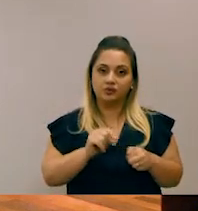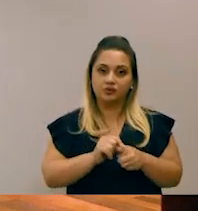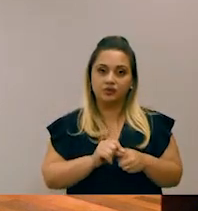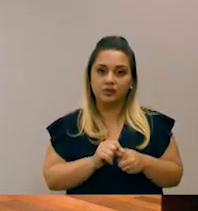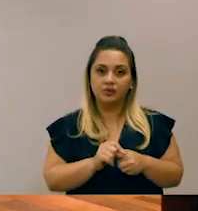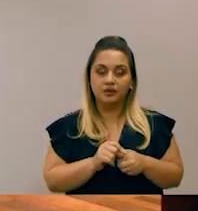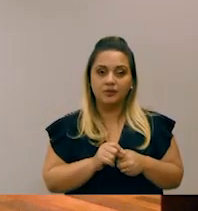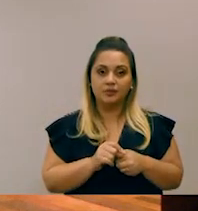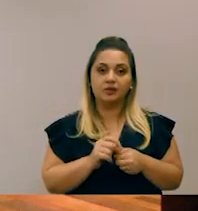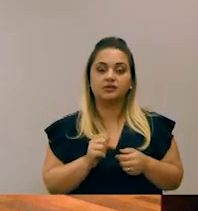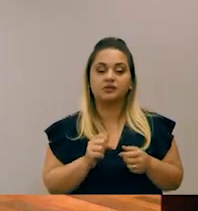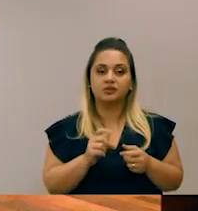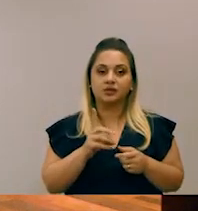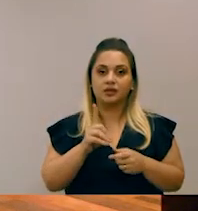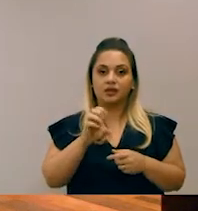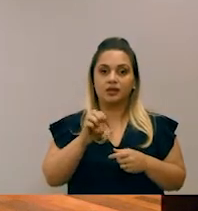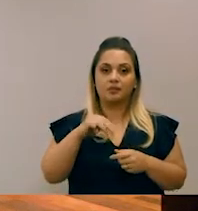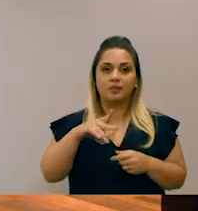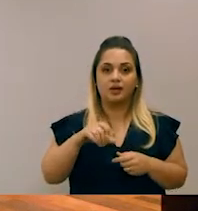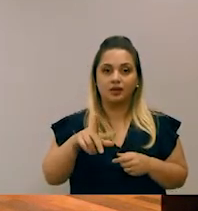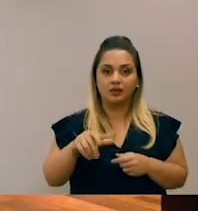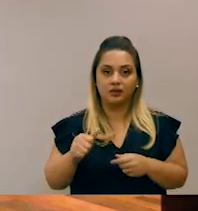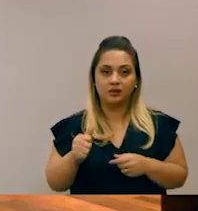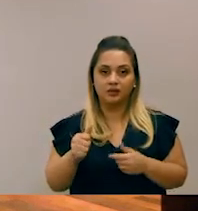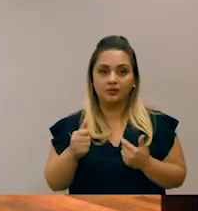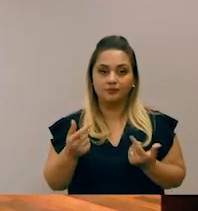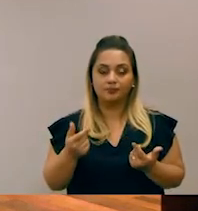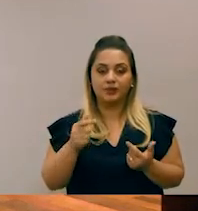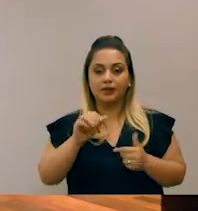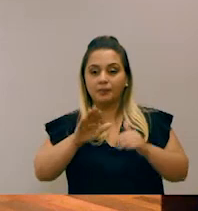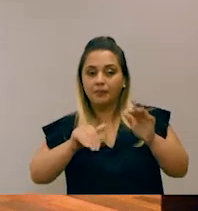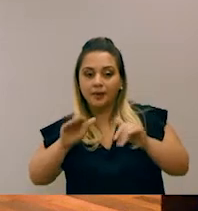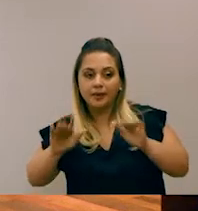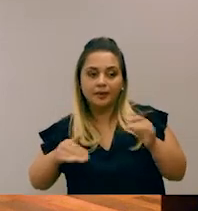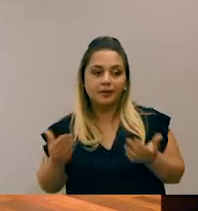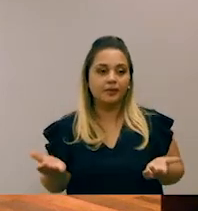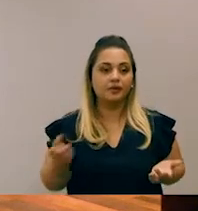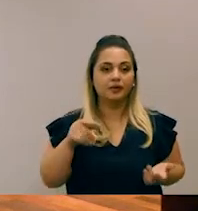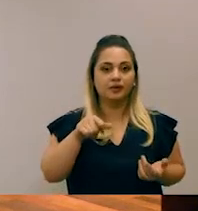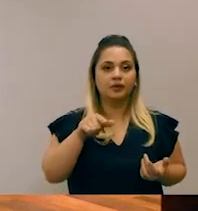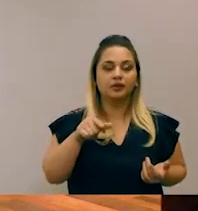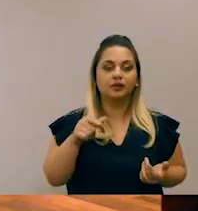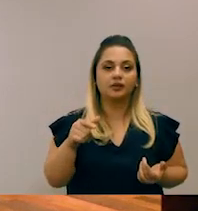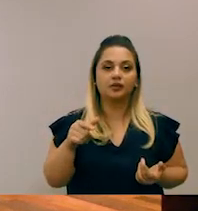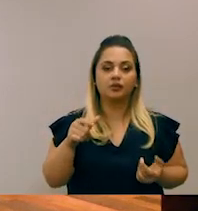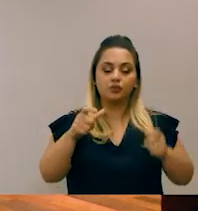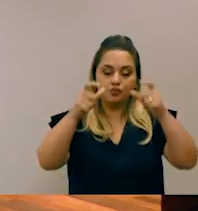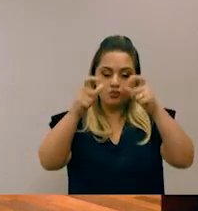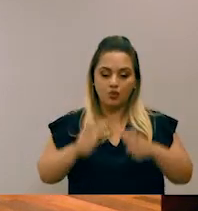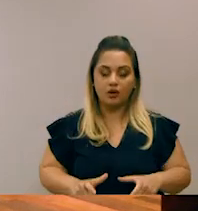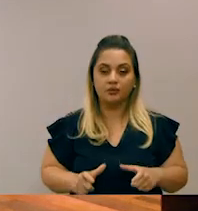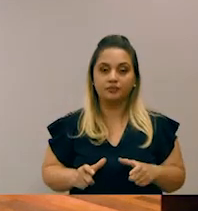make this petition for the recurrent demands, they search in their petition